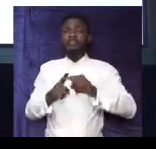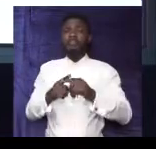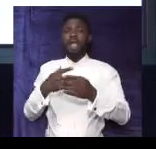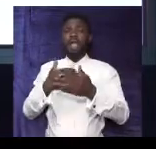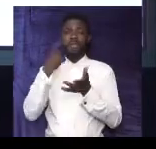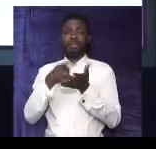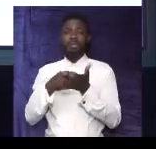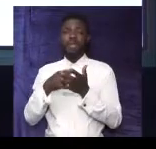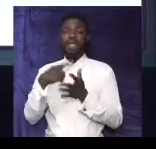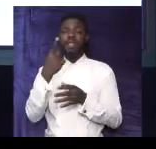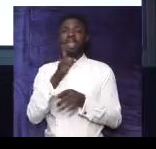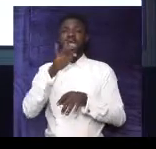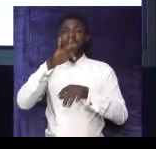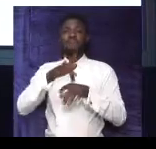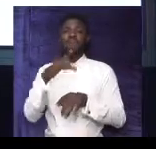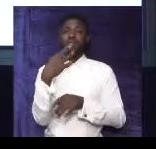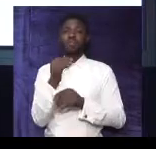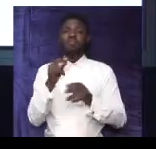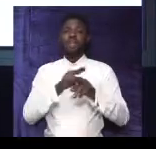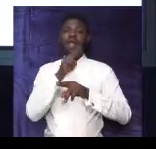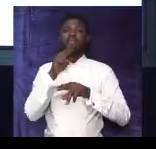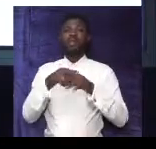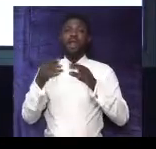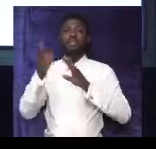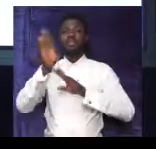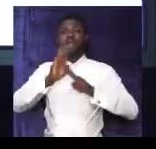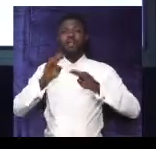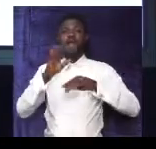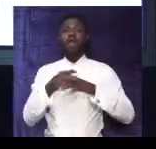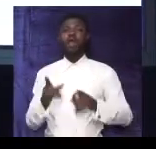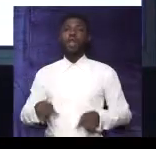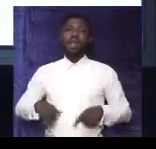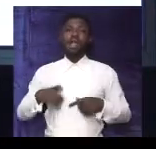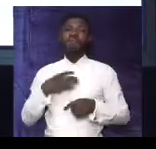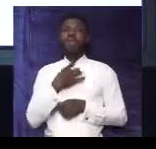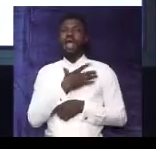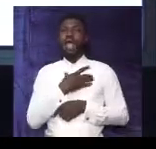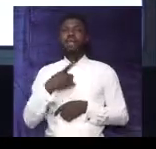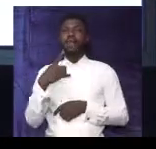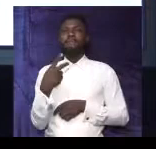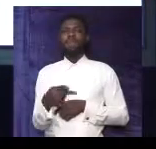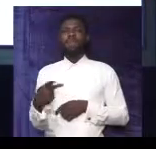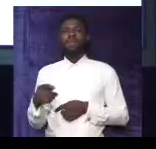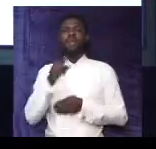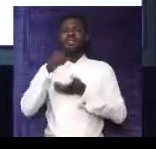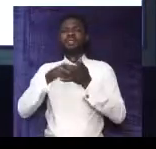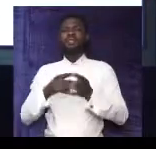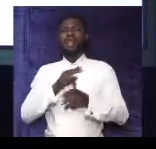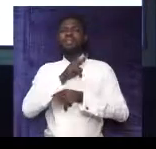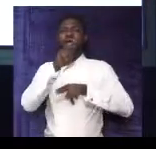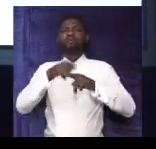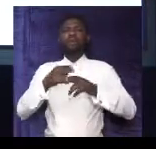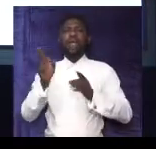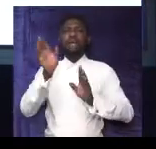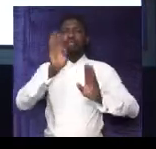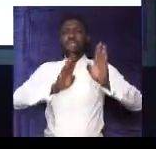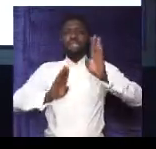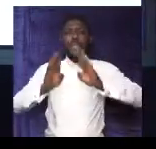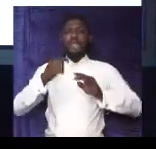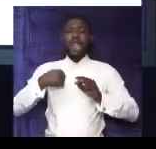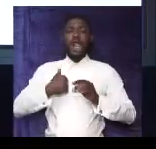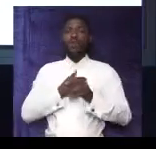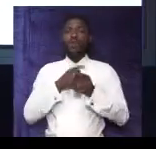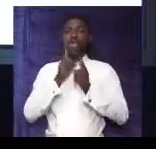Moving on to the next effect of natural disasters on lives and properties. These natural disasters